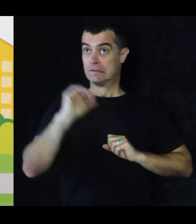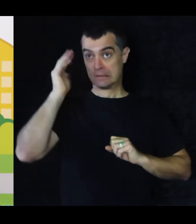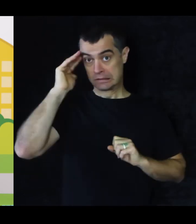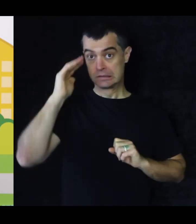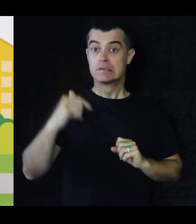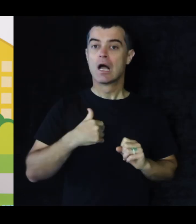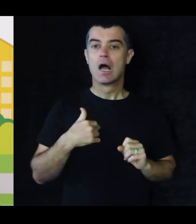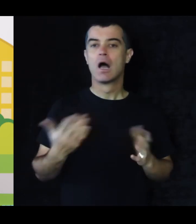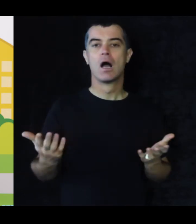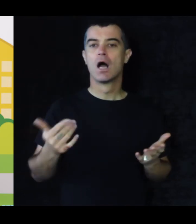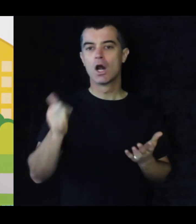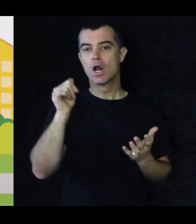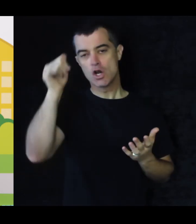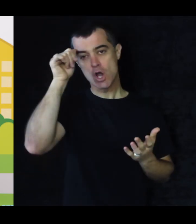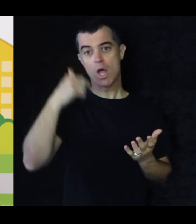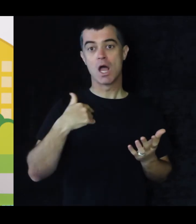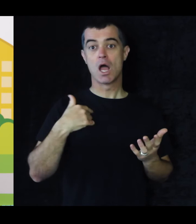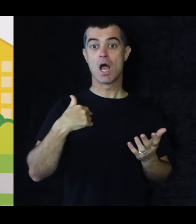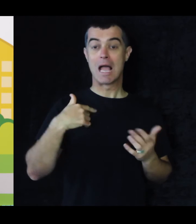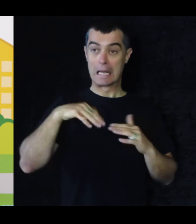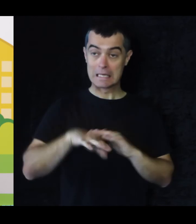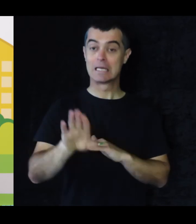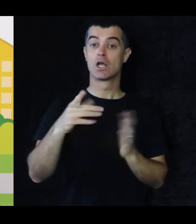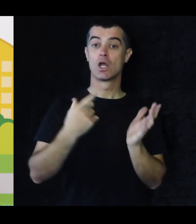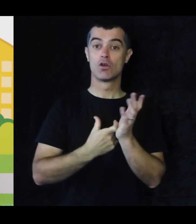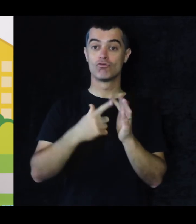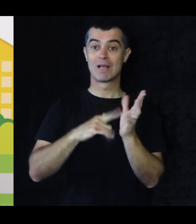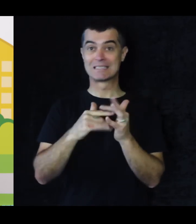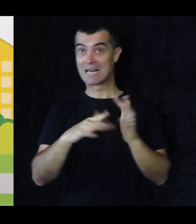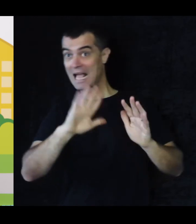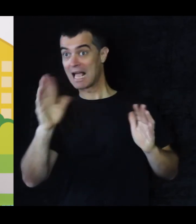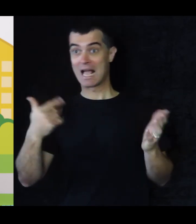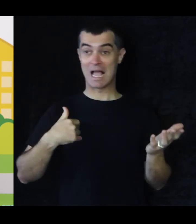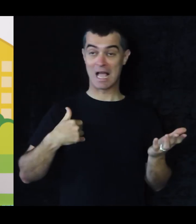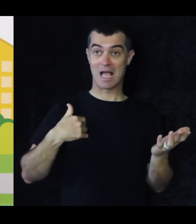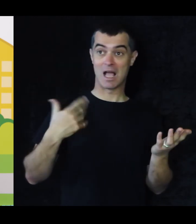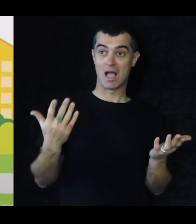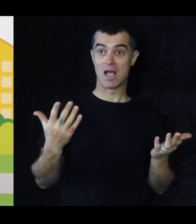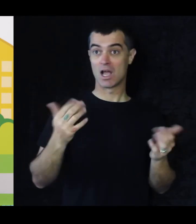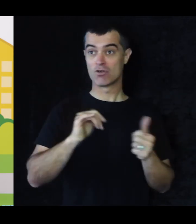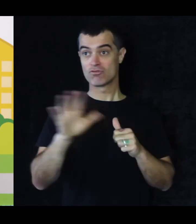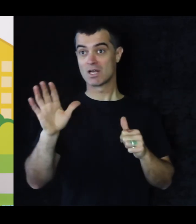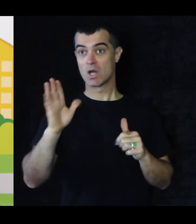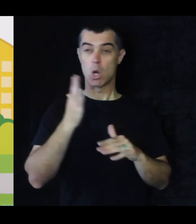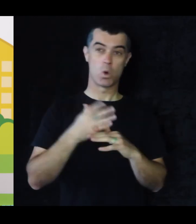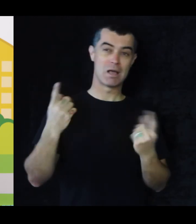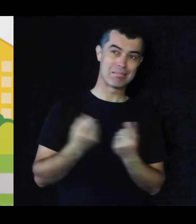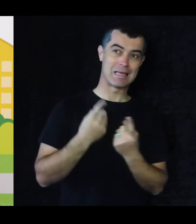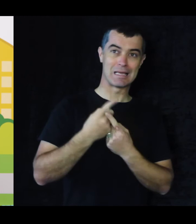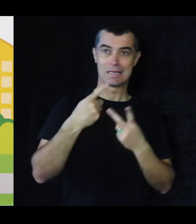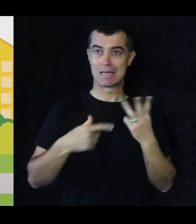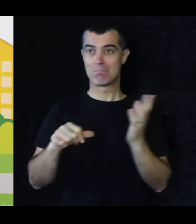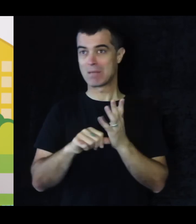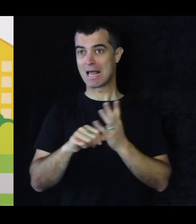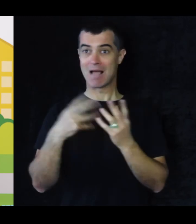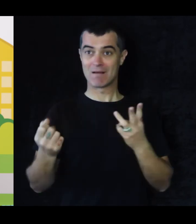that. I mean, I just know that if I walk into any real estate agent, hey, and even though I've got, this great, work thing and all this and